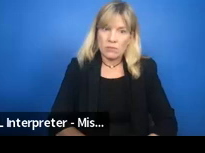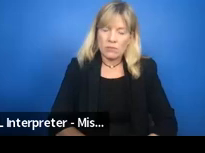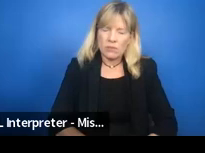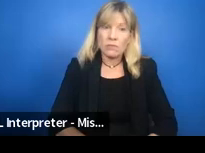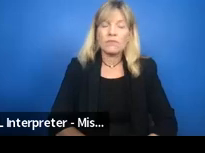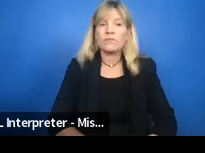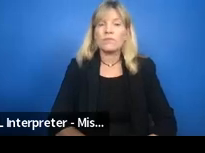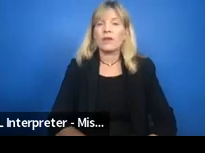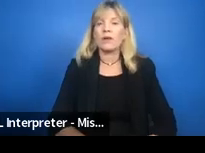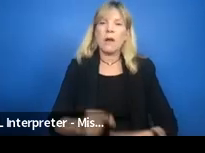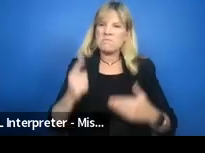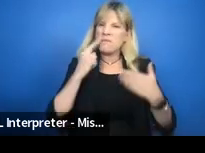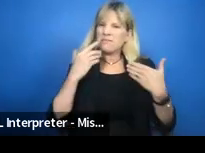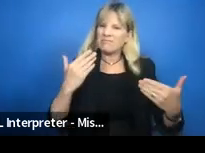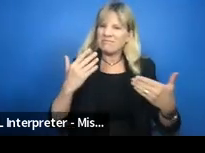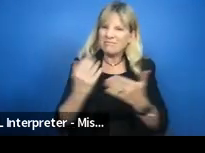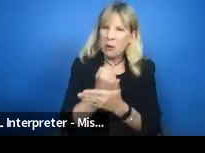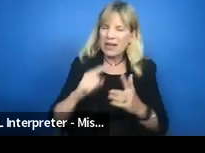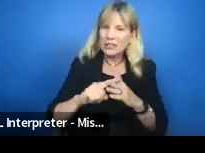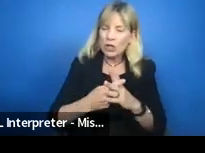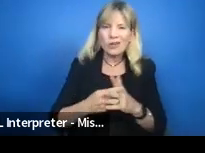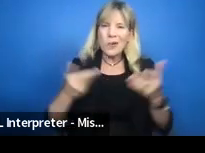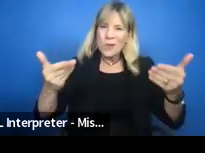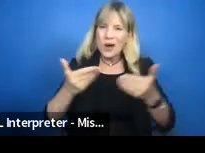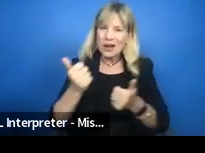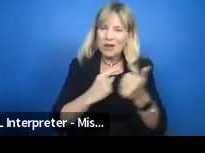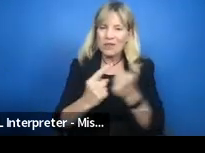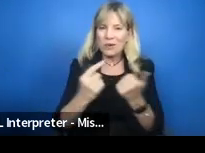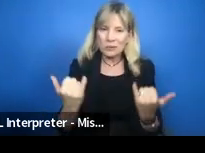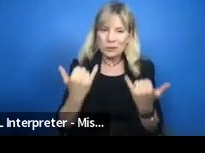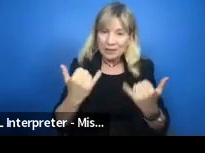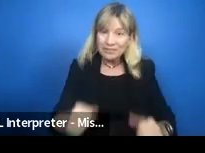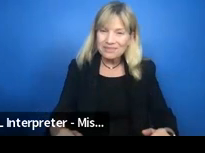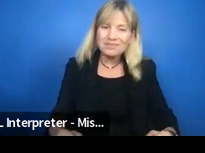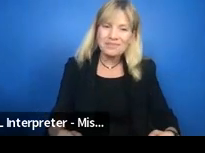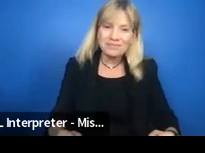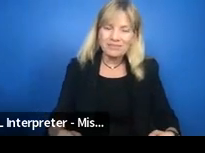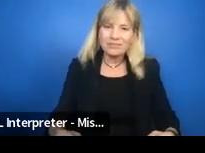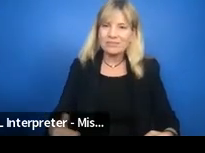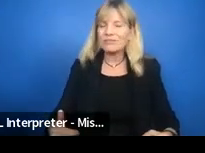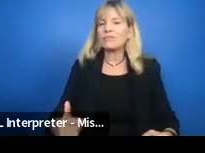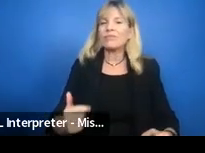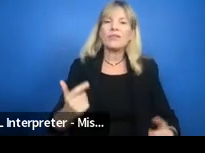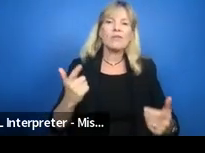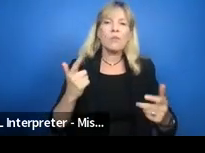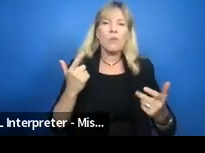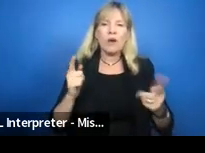Okay, I think we can go ahead and get started. I want to welcome everybody today. As people come in, I'll just let them